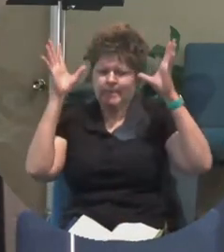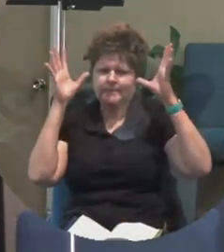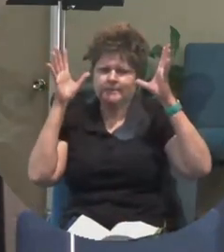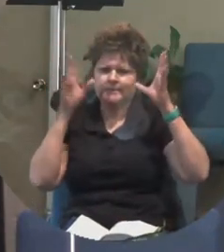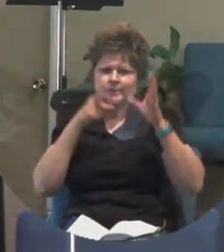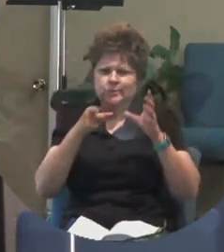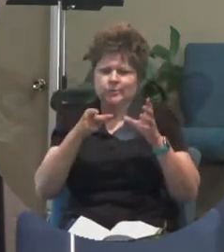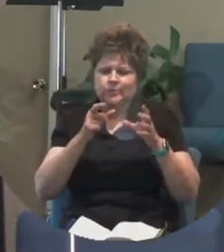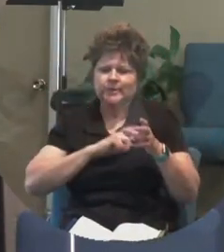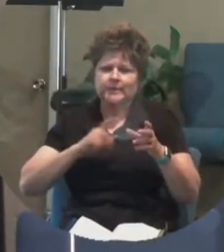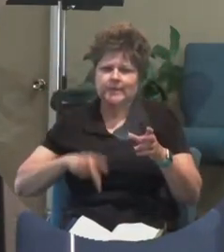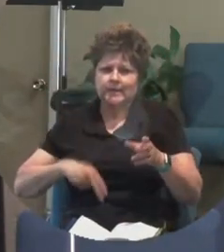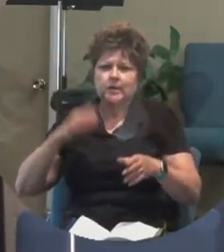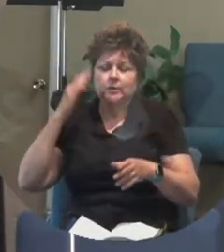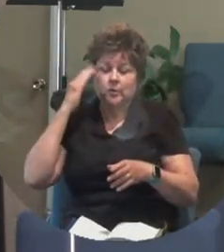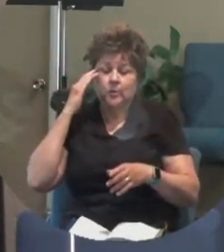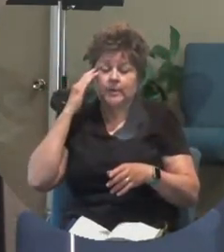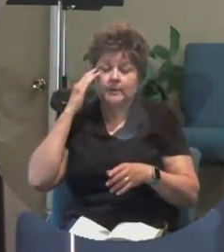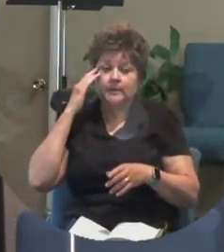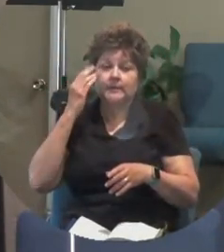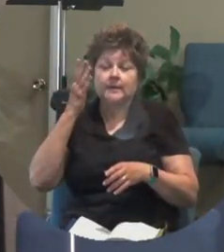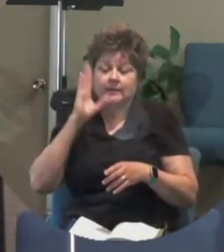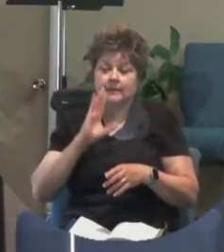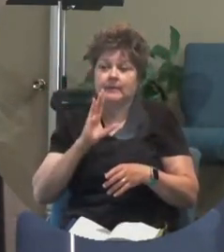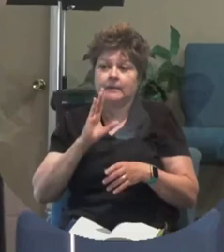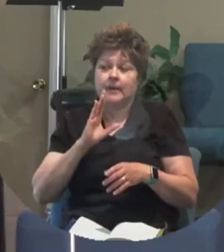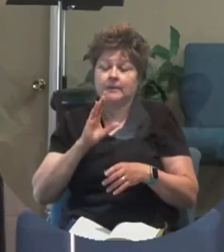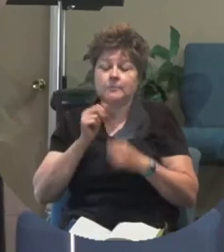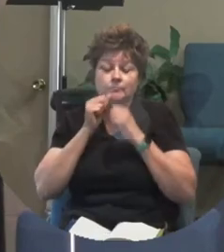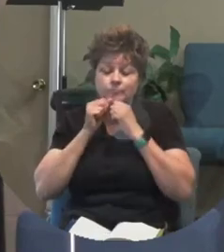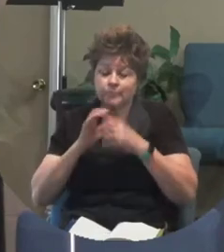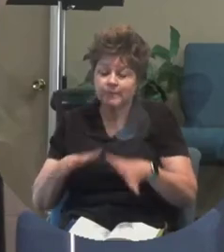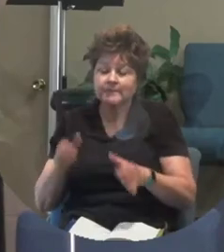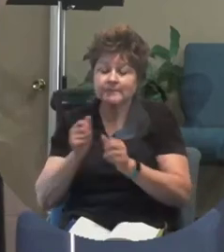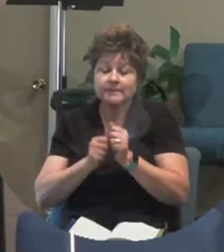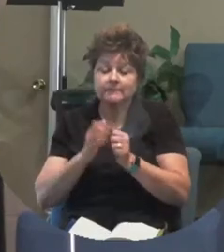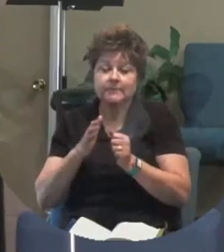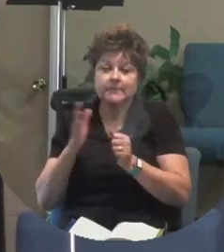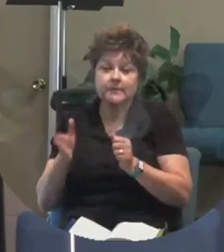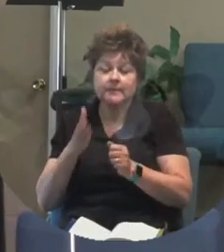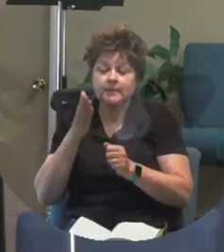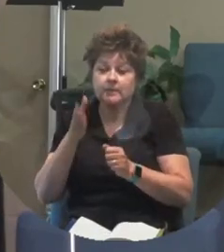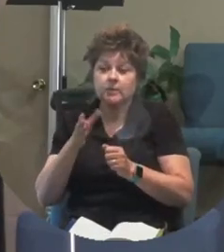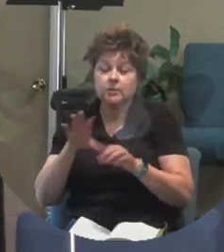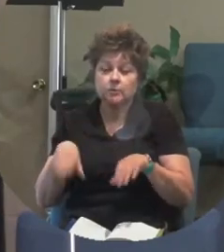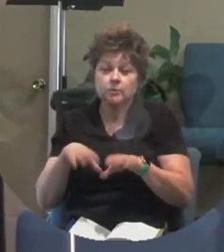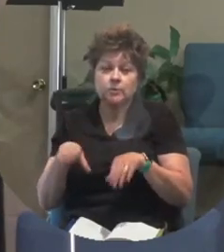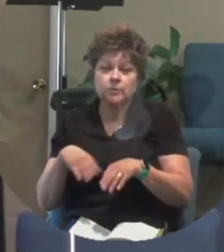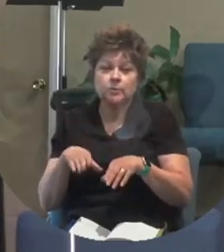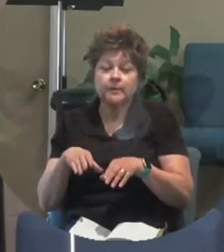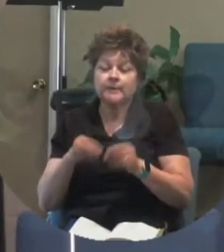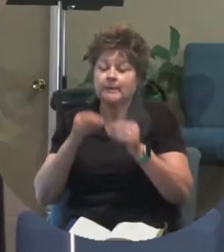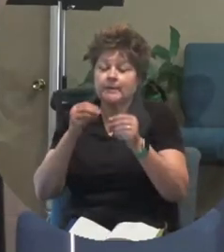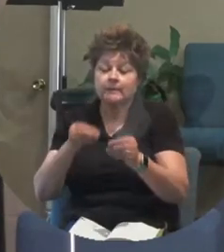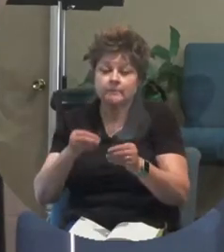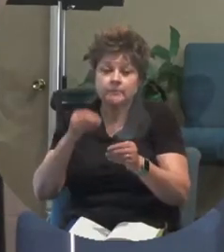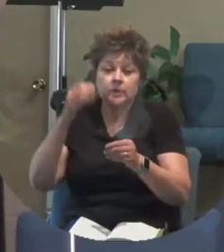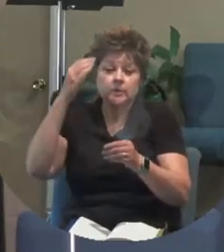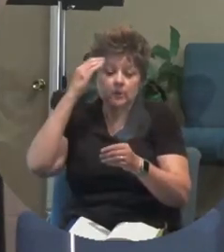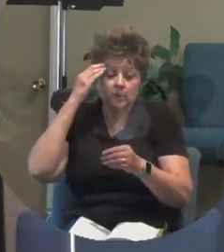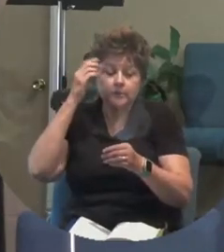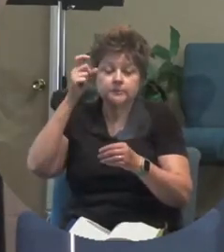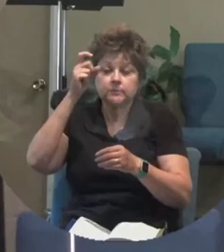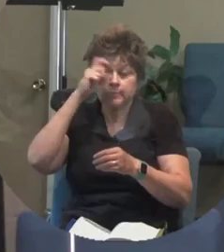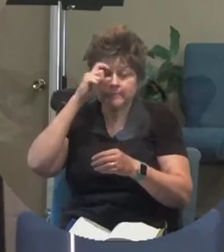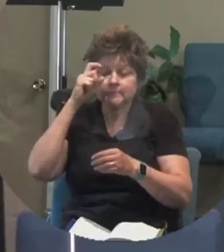king, knowing that God blesses everything that you do, knowing that he imparts knowledge and wisdom, to have someone